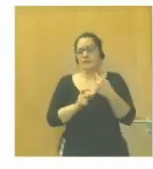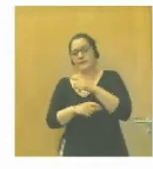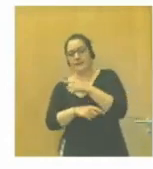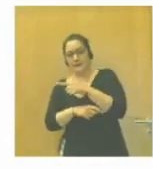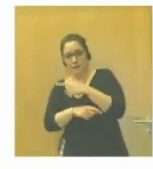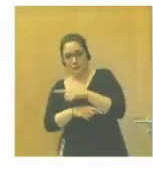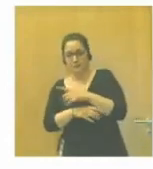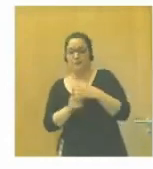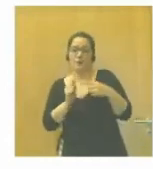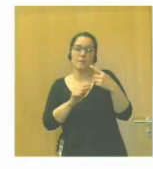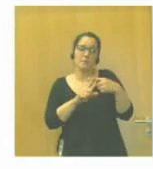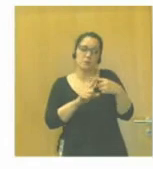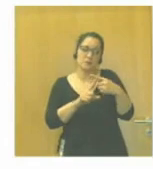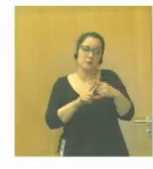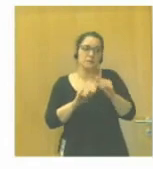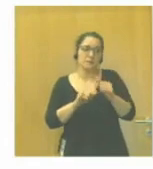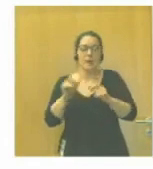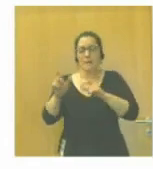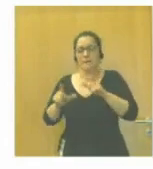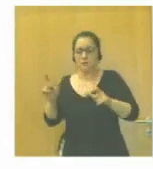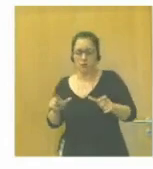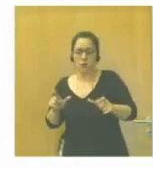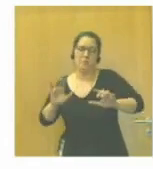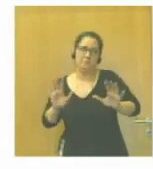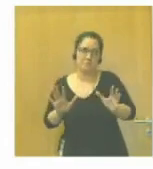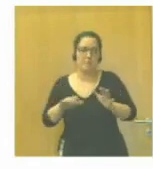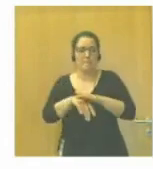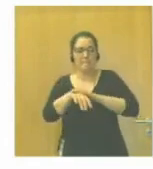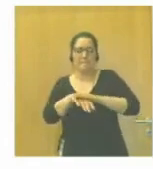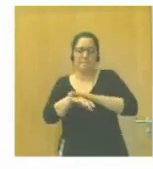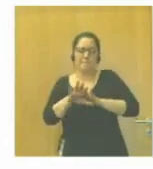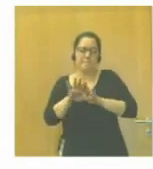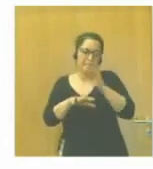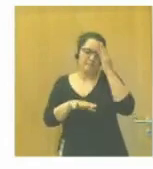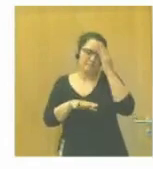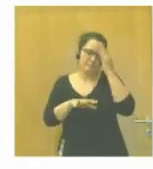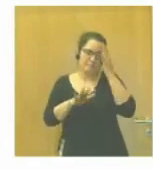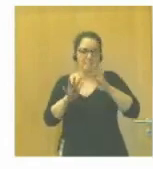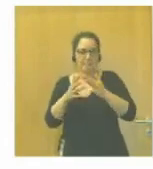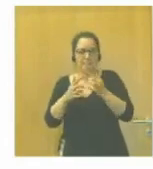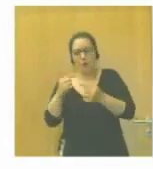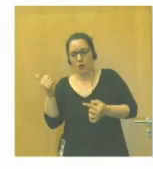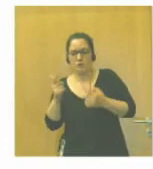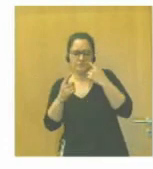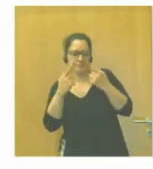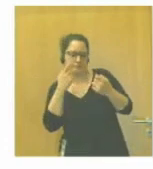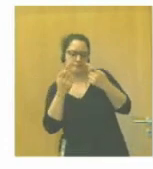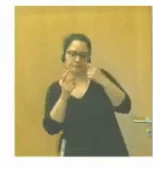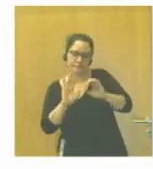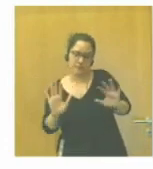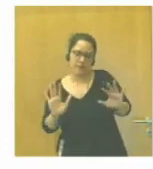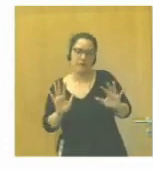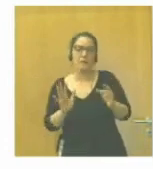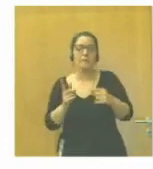and the strongly agree column, and I think we shouldn't discount that. I think the bad news is most